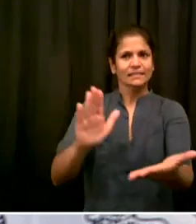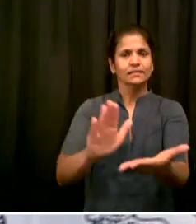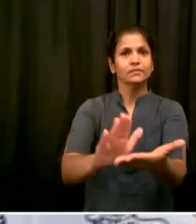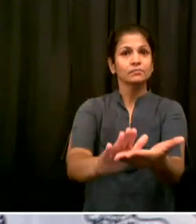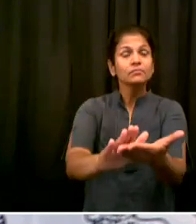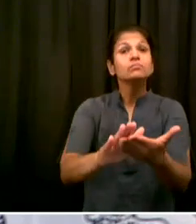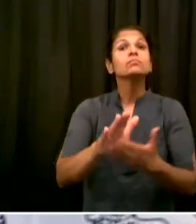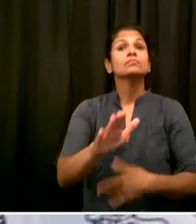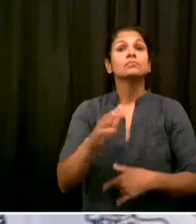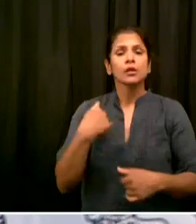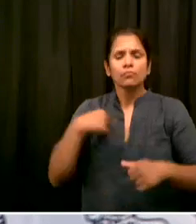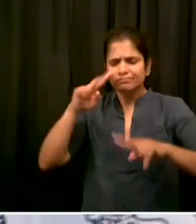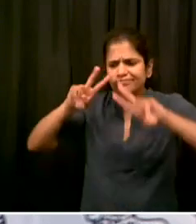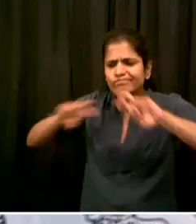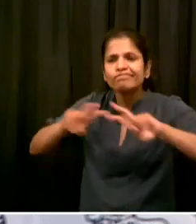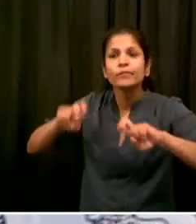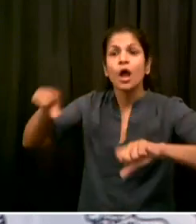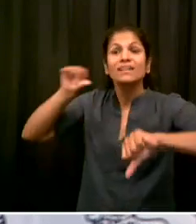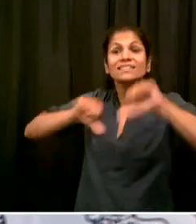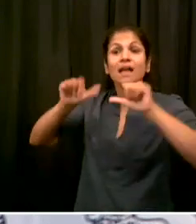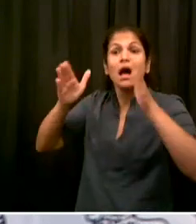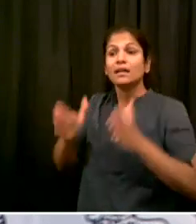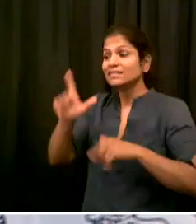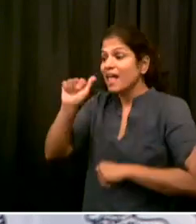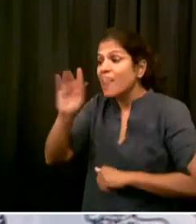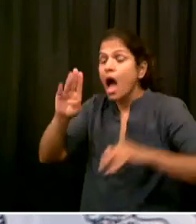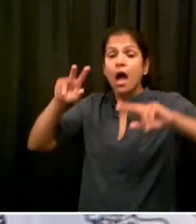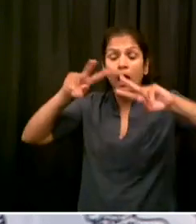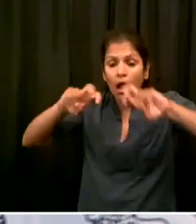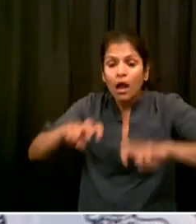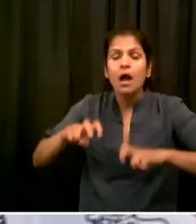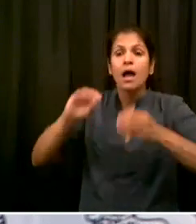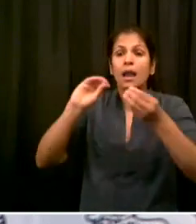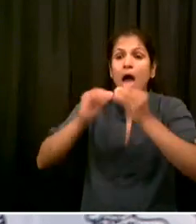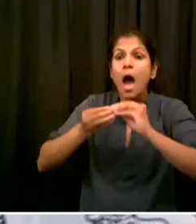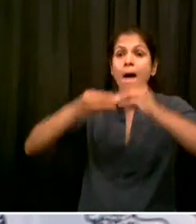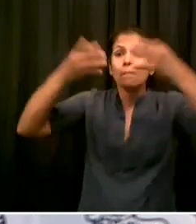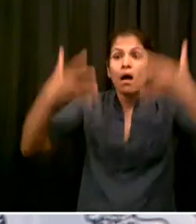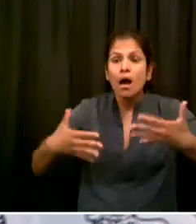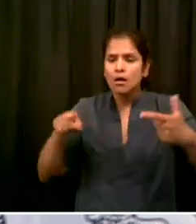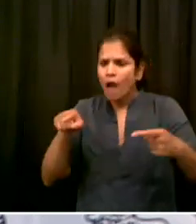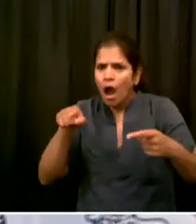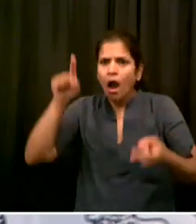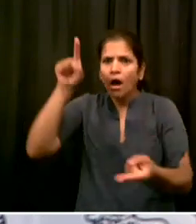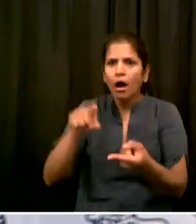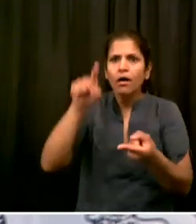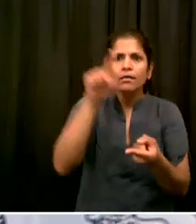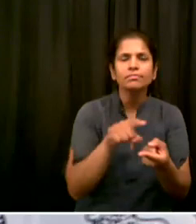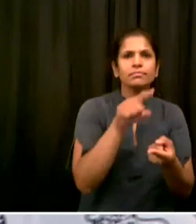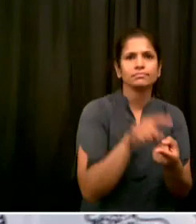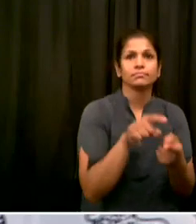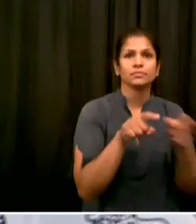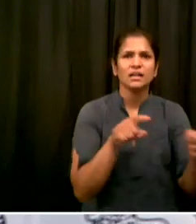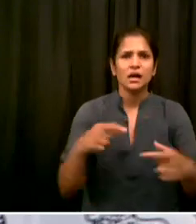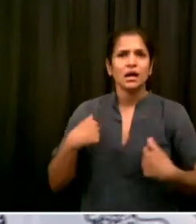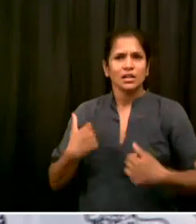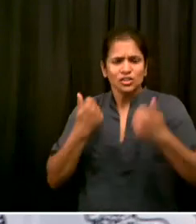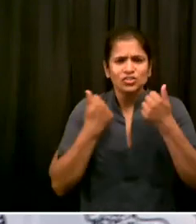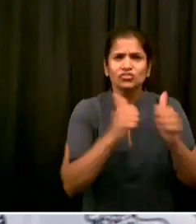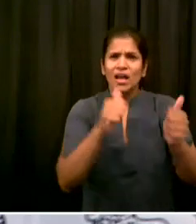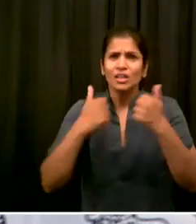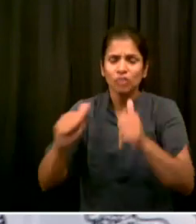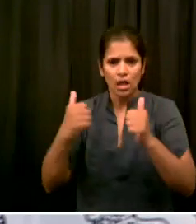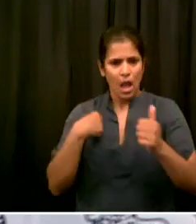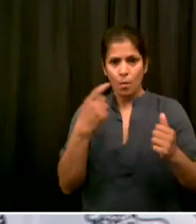basis of our strategy, and it's worked. And it is that willingness to learn from